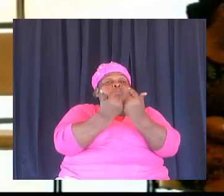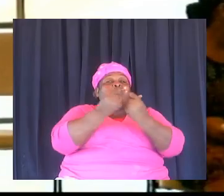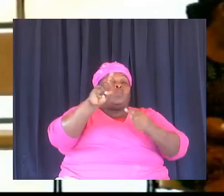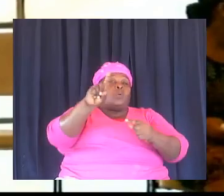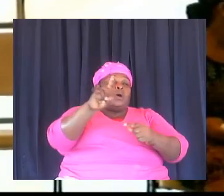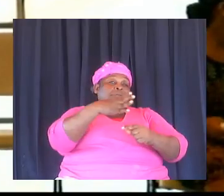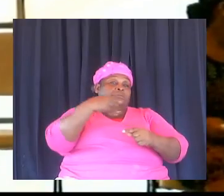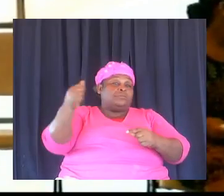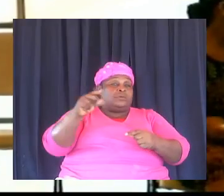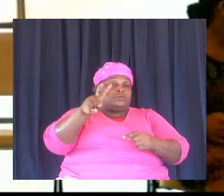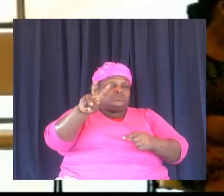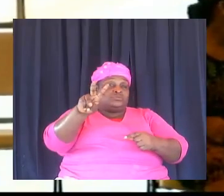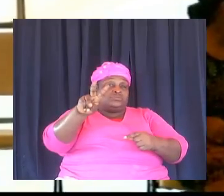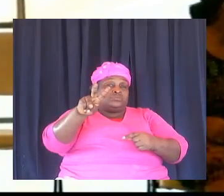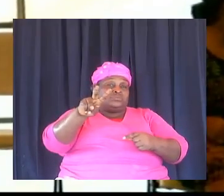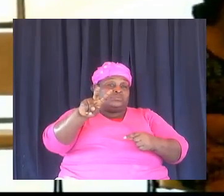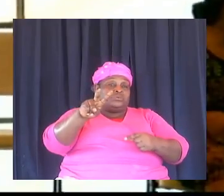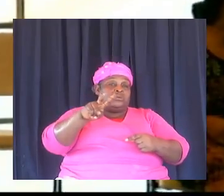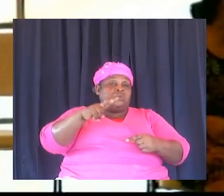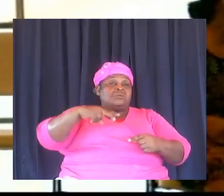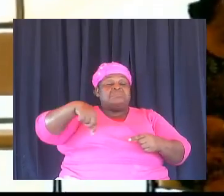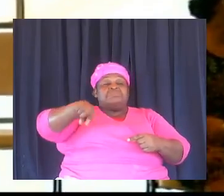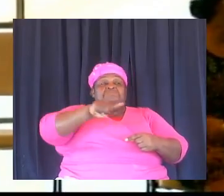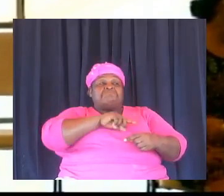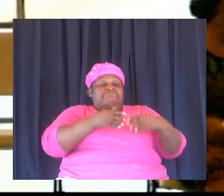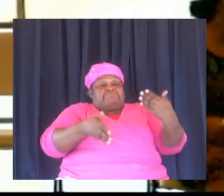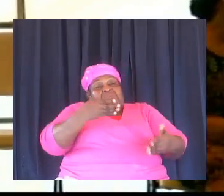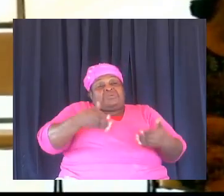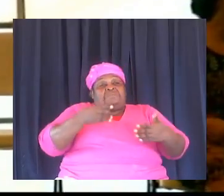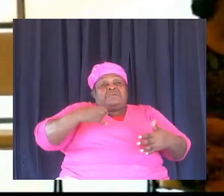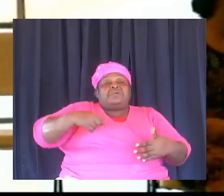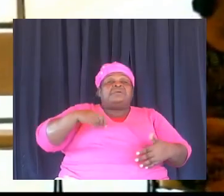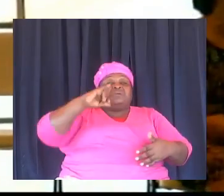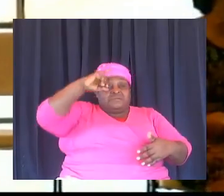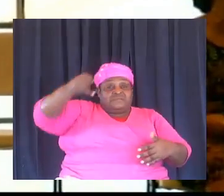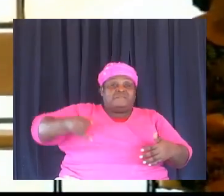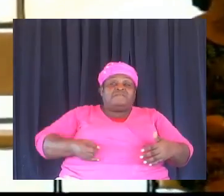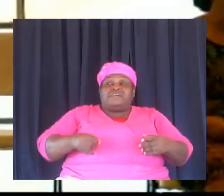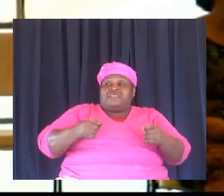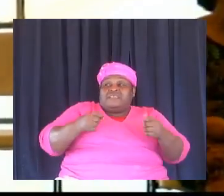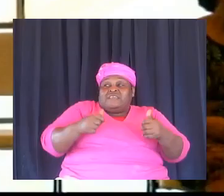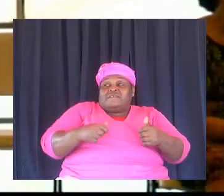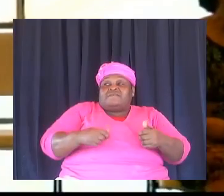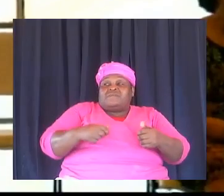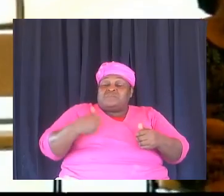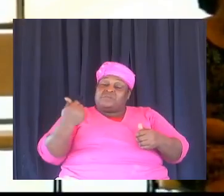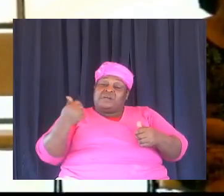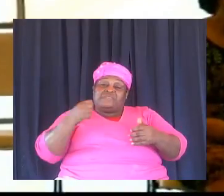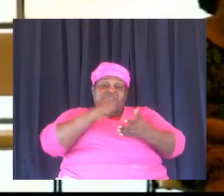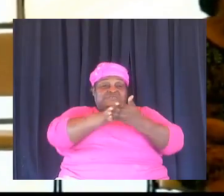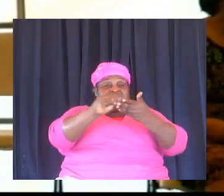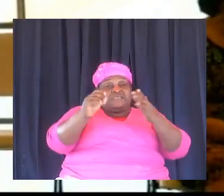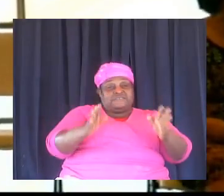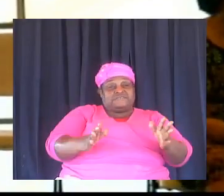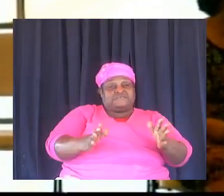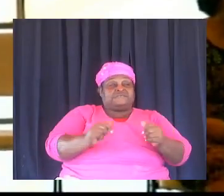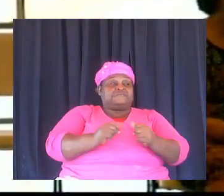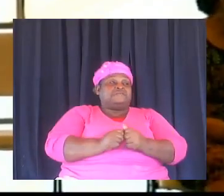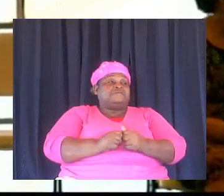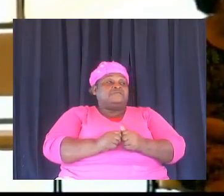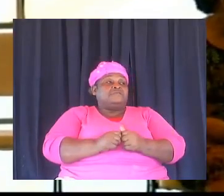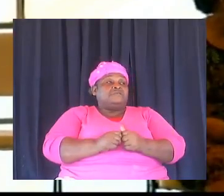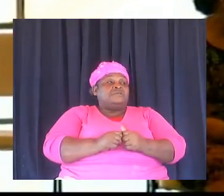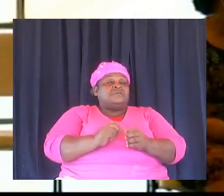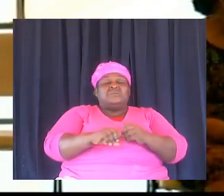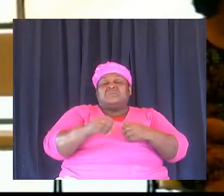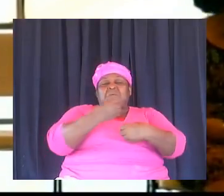and then group two, we might invite a few others. You understand what I'm saying? Because the space is here, and it doesn't make